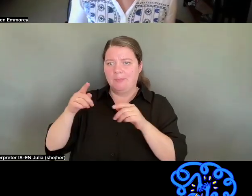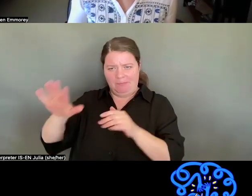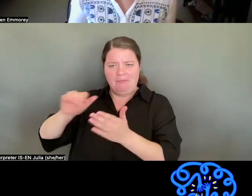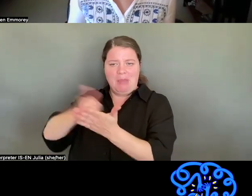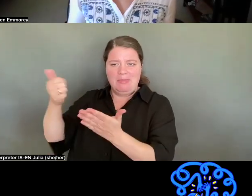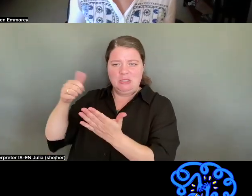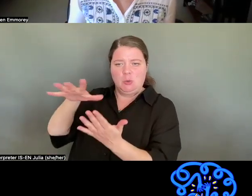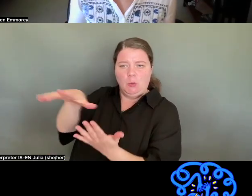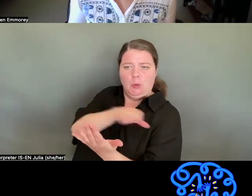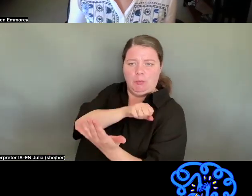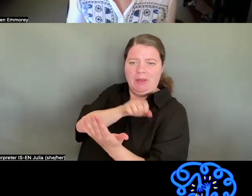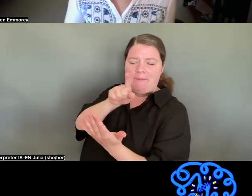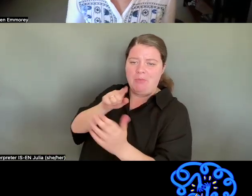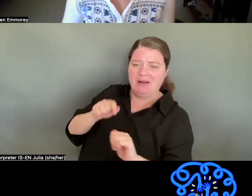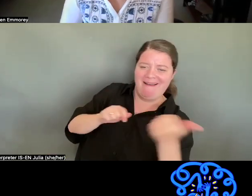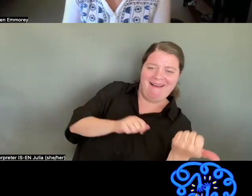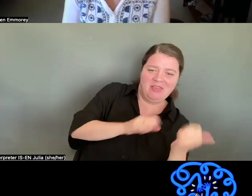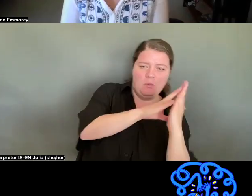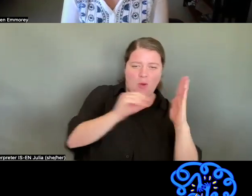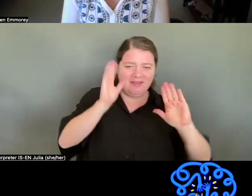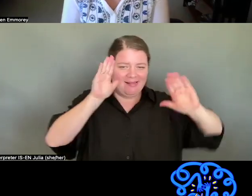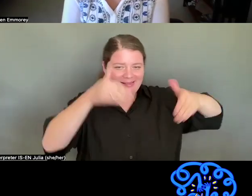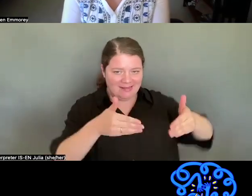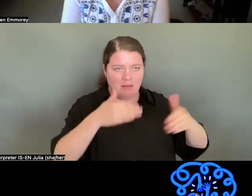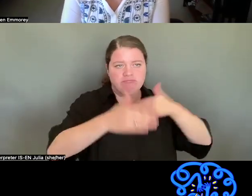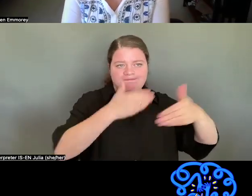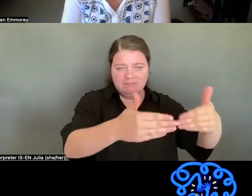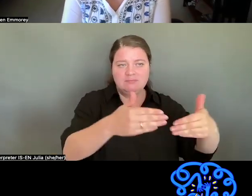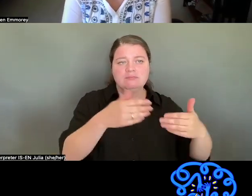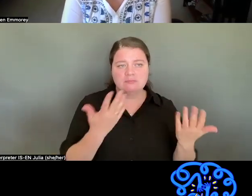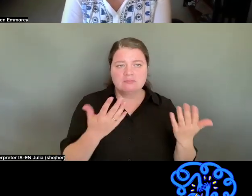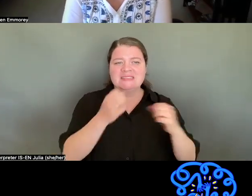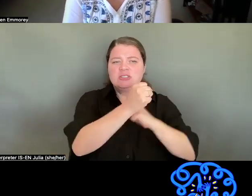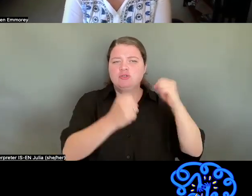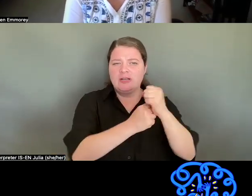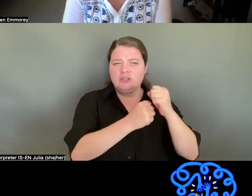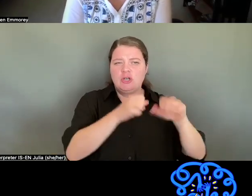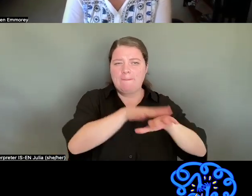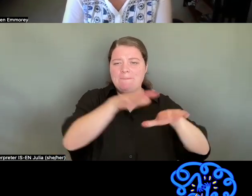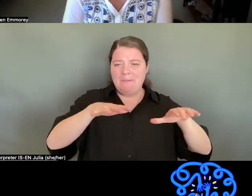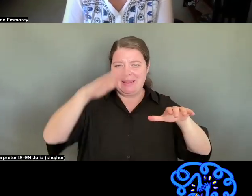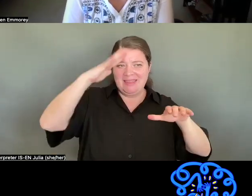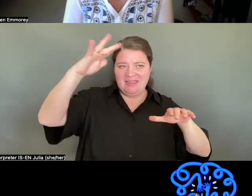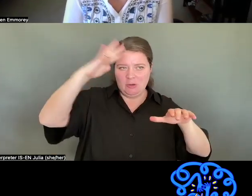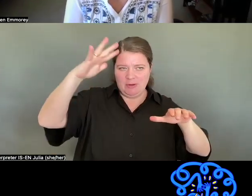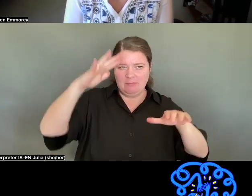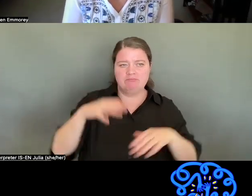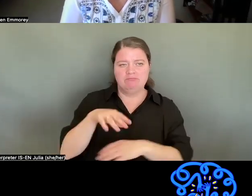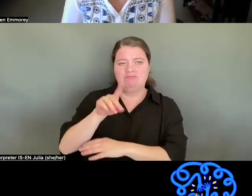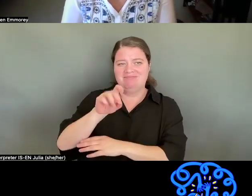cognitive psycholinguistic model. And this was structure mapping theory proposed by Dedri Gentner and her